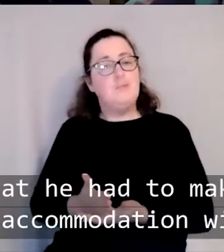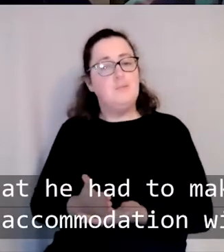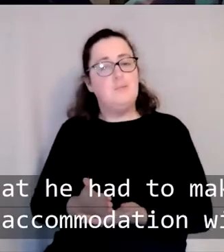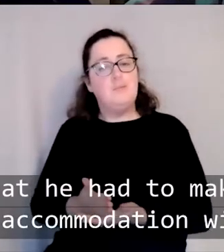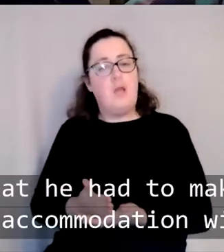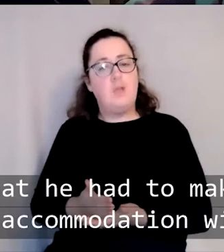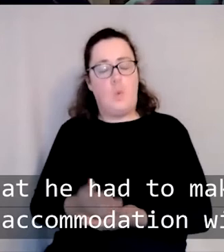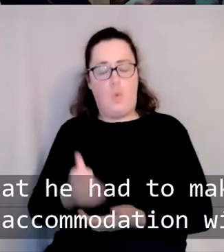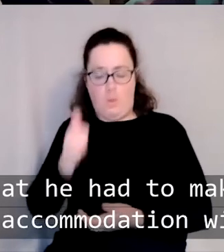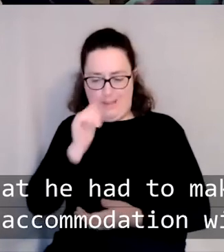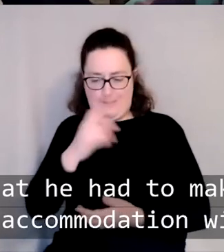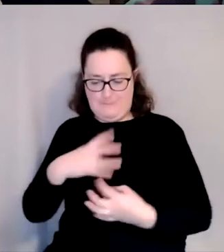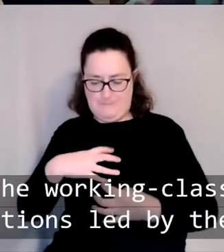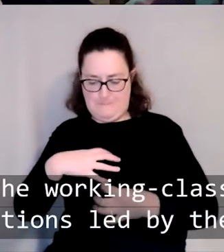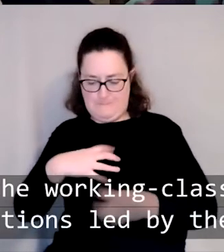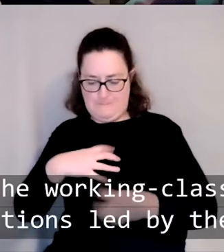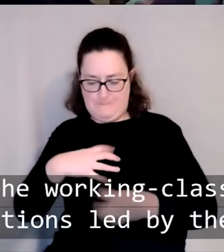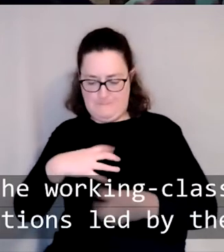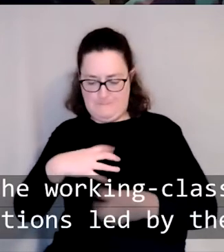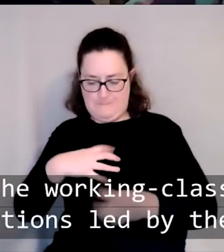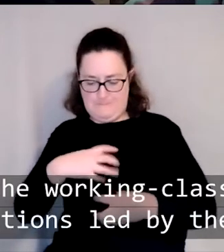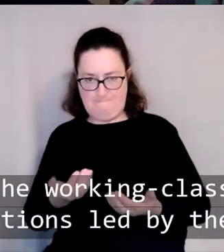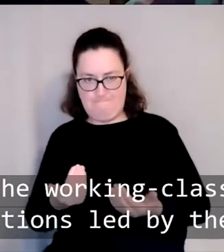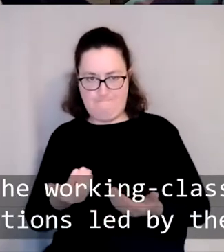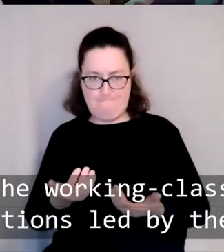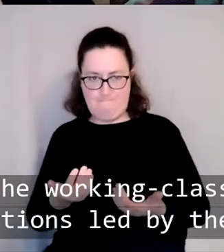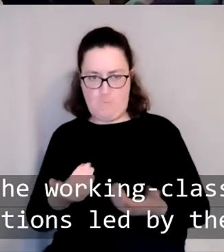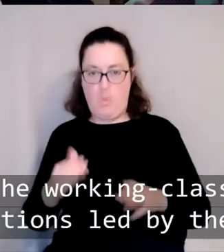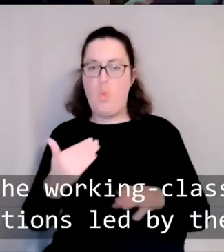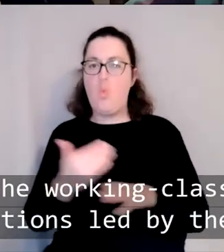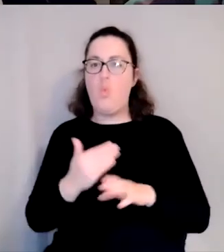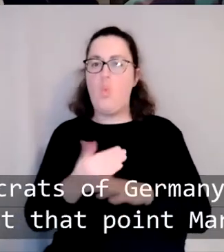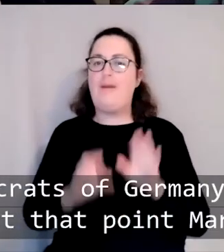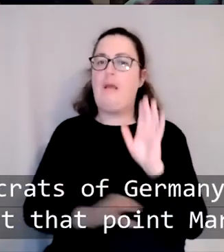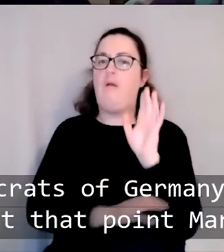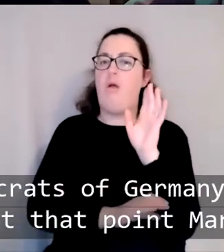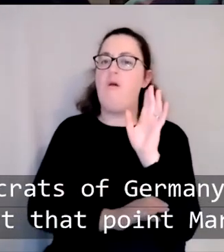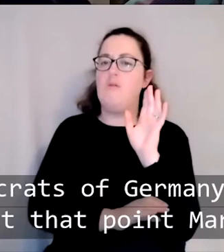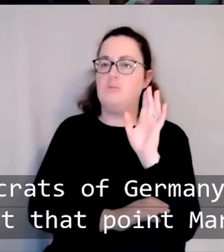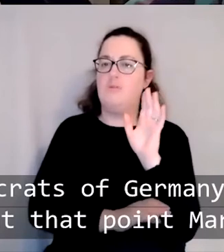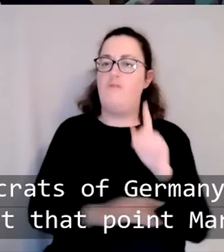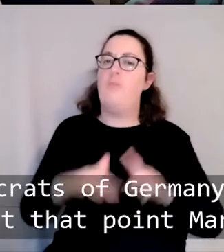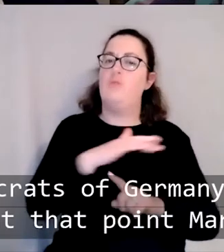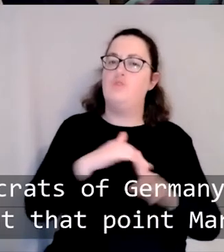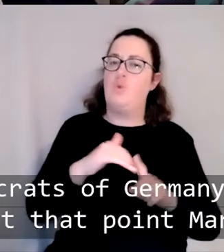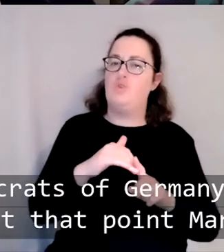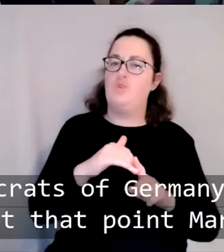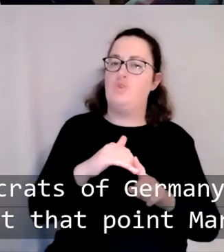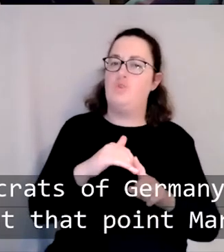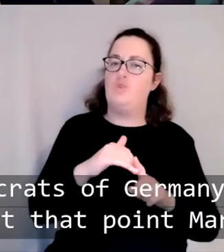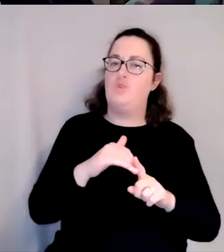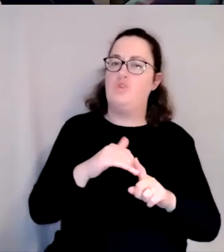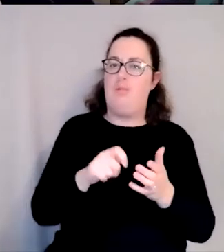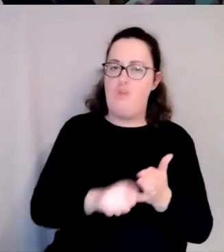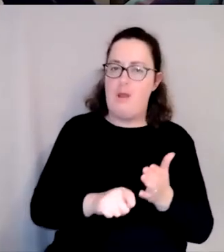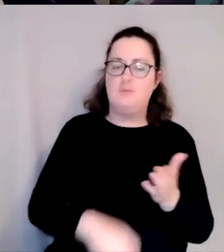an accommodation with the kind of working class organizations led by the Social Democrats in Germany, who were at that point